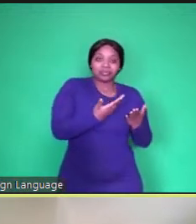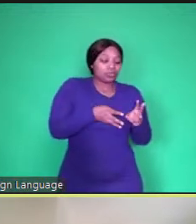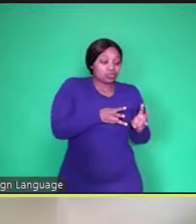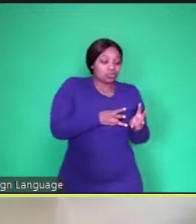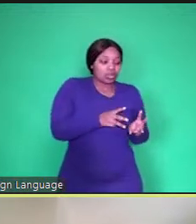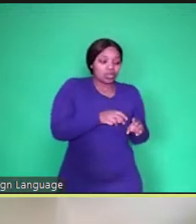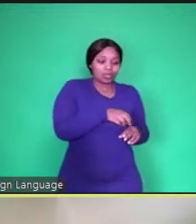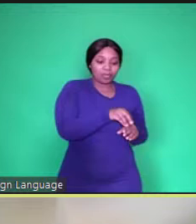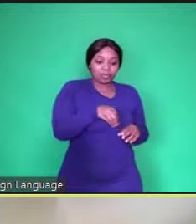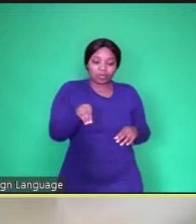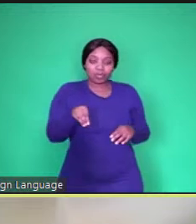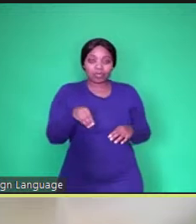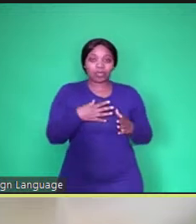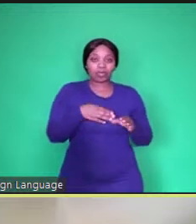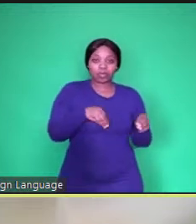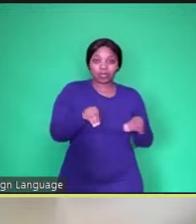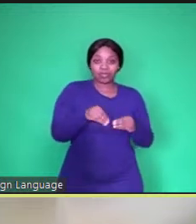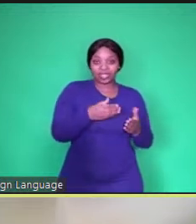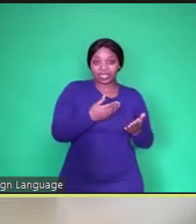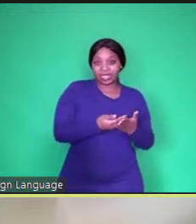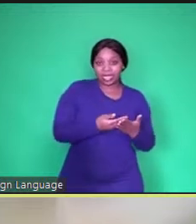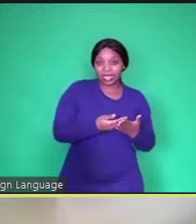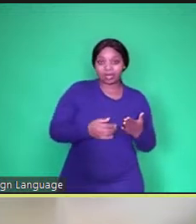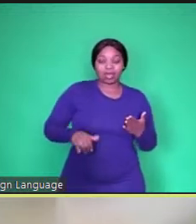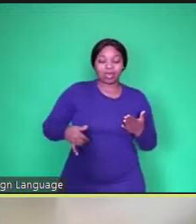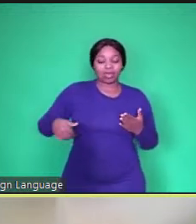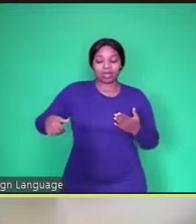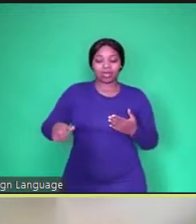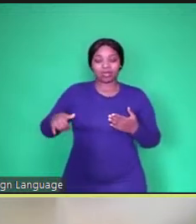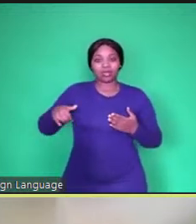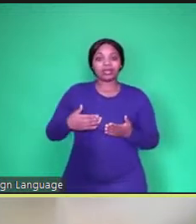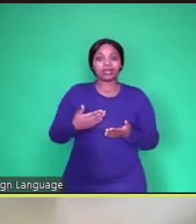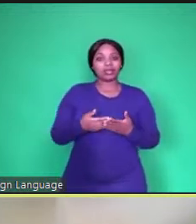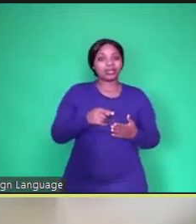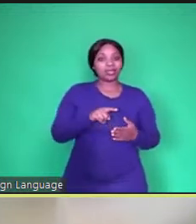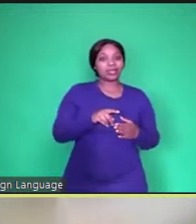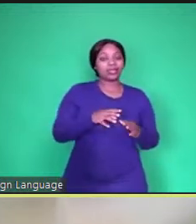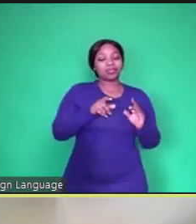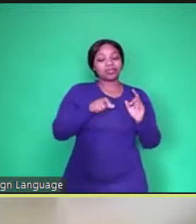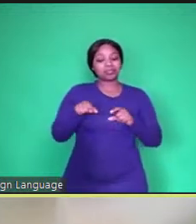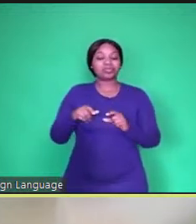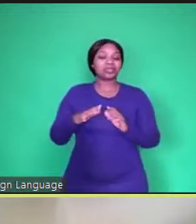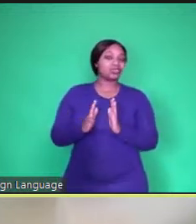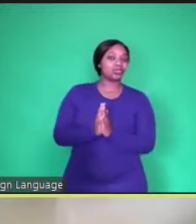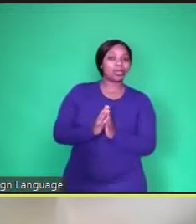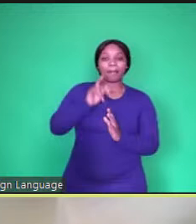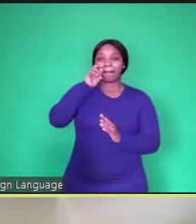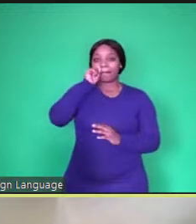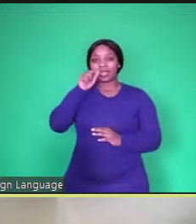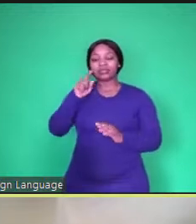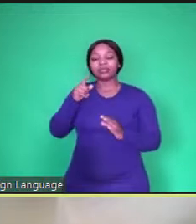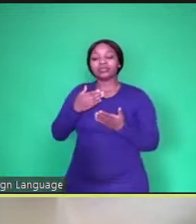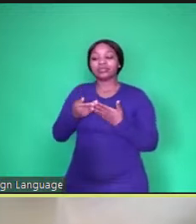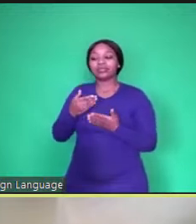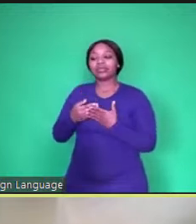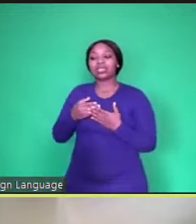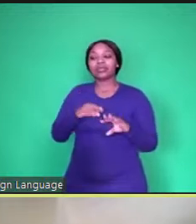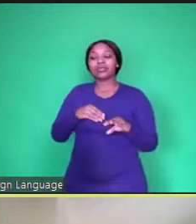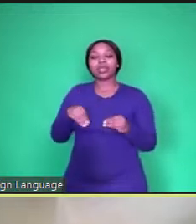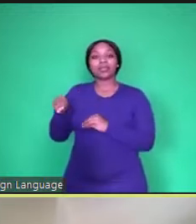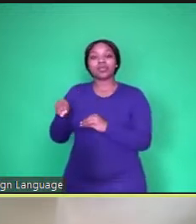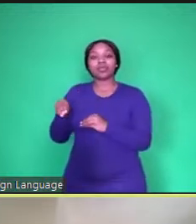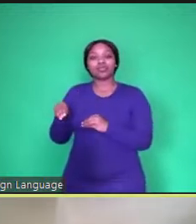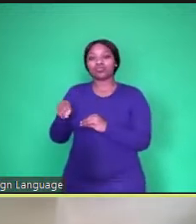of mobility, there's some kind of change. Males possibly move, possibly not